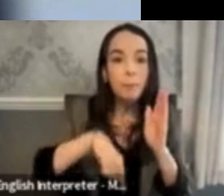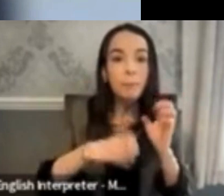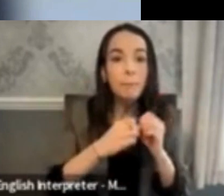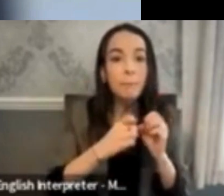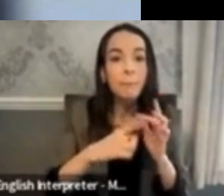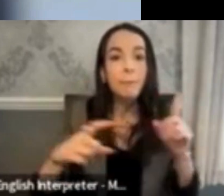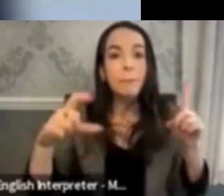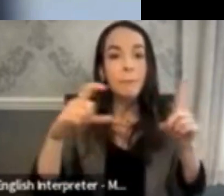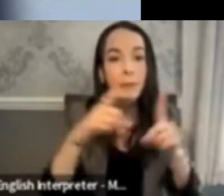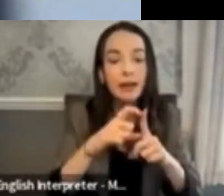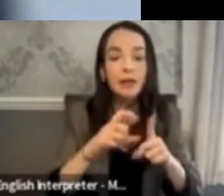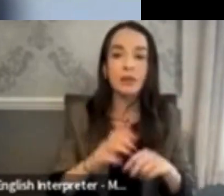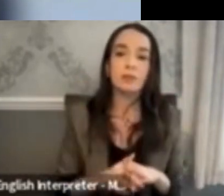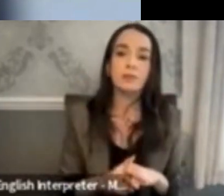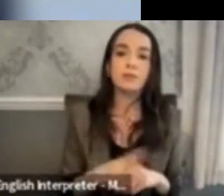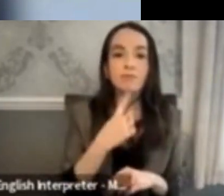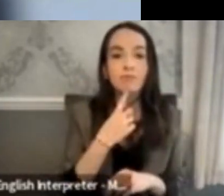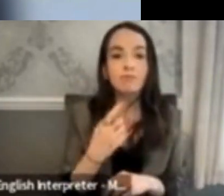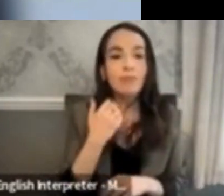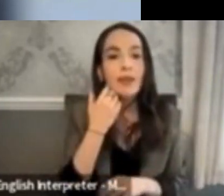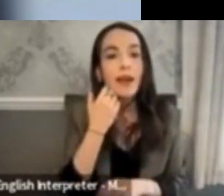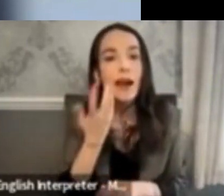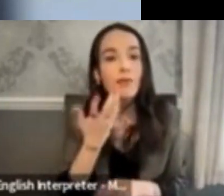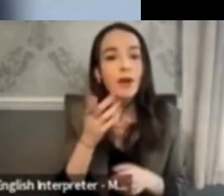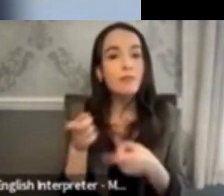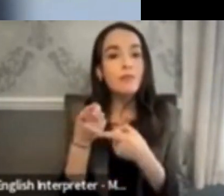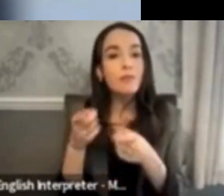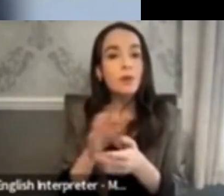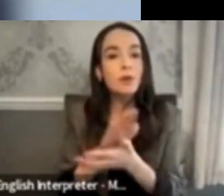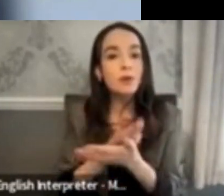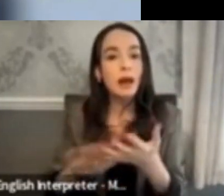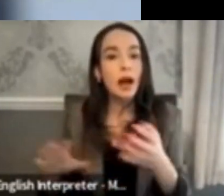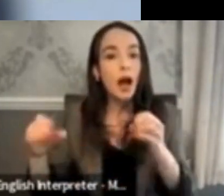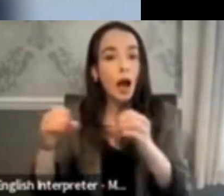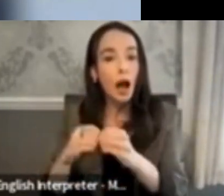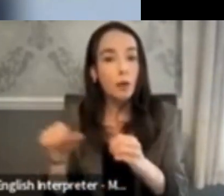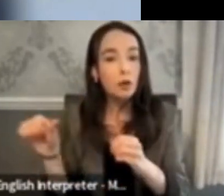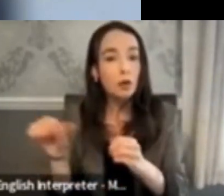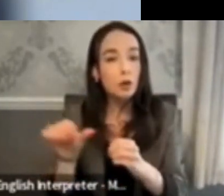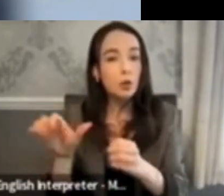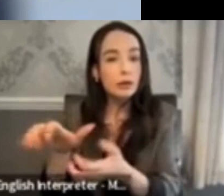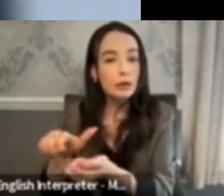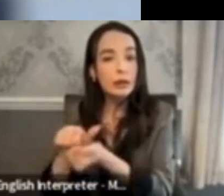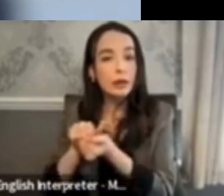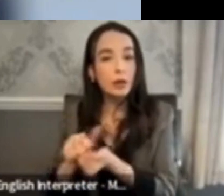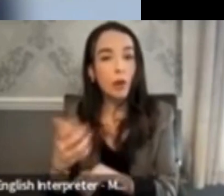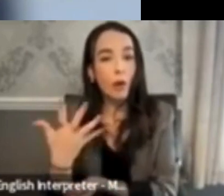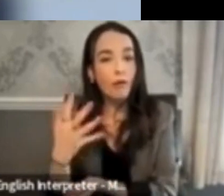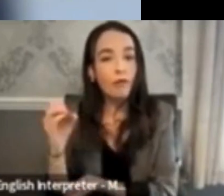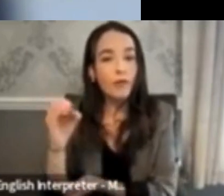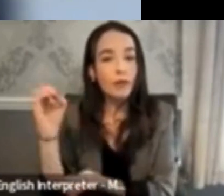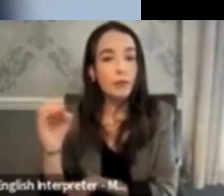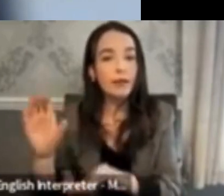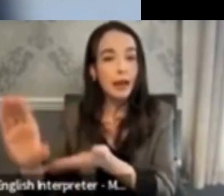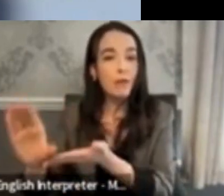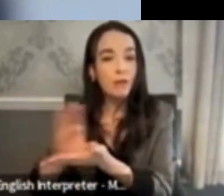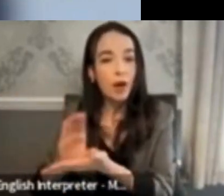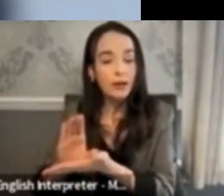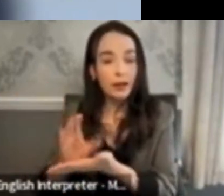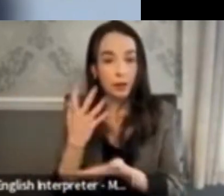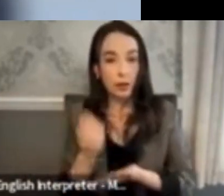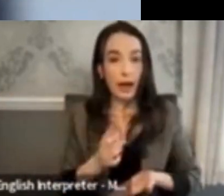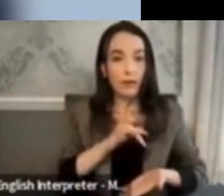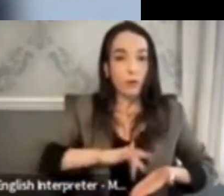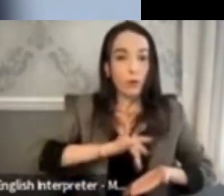every school, every music hub rather, secures at least 50% of funding beyond the core grant by the end of the funding period, and many of